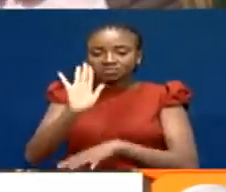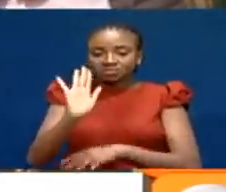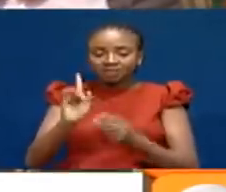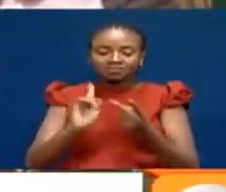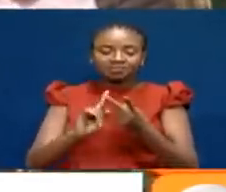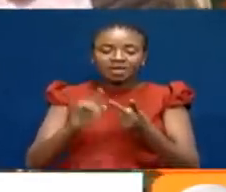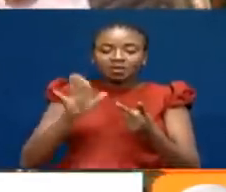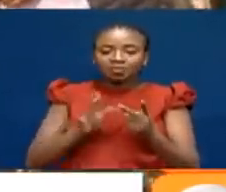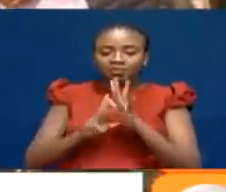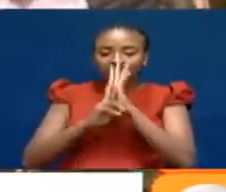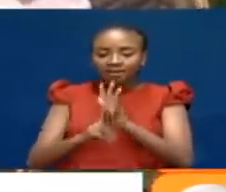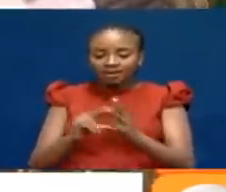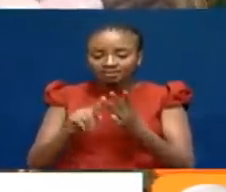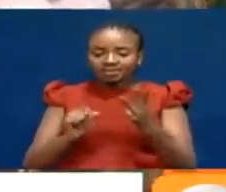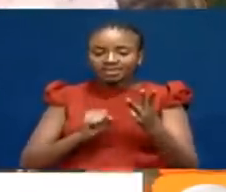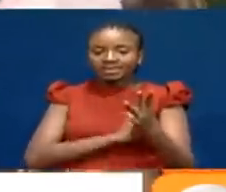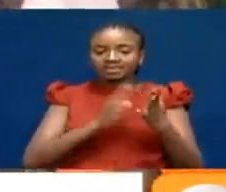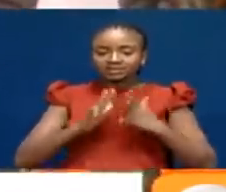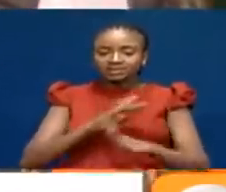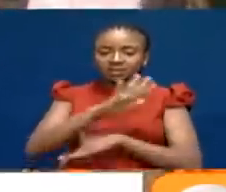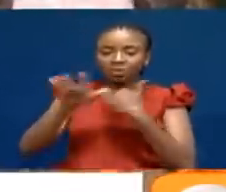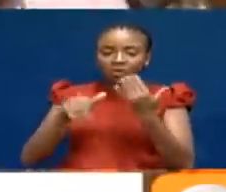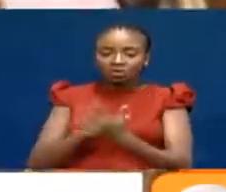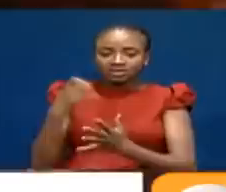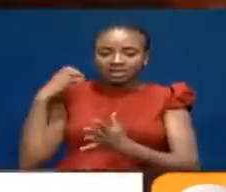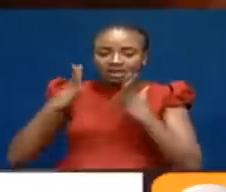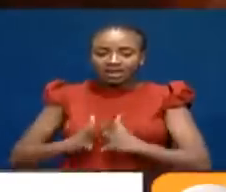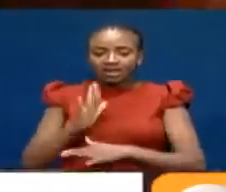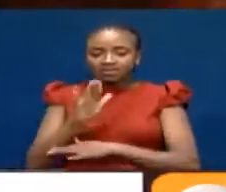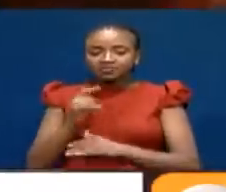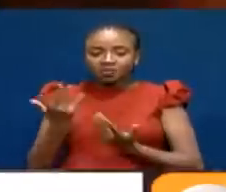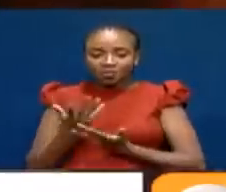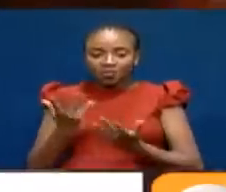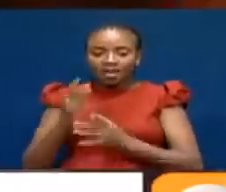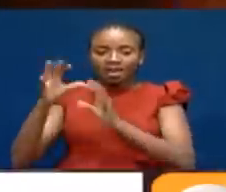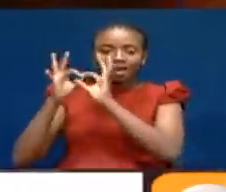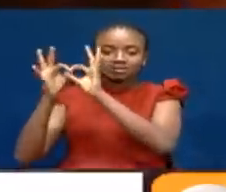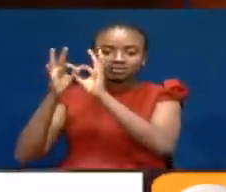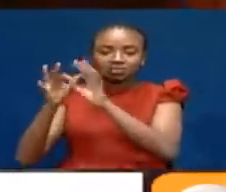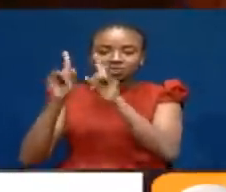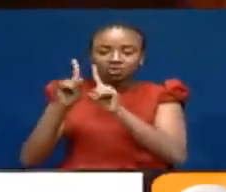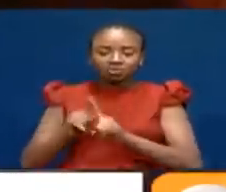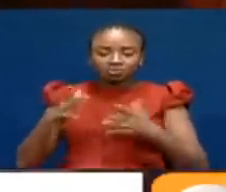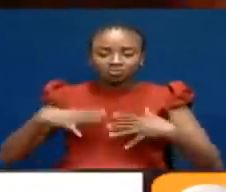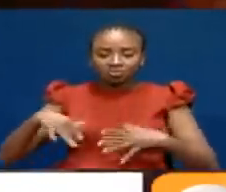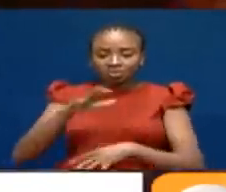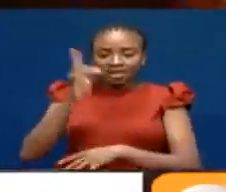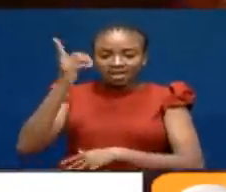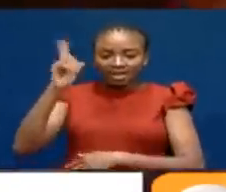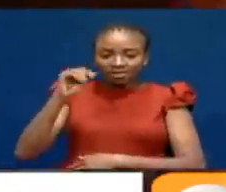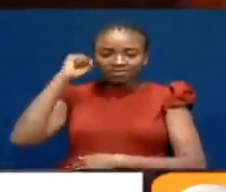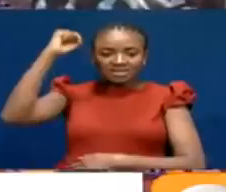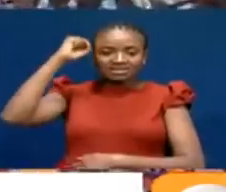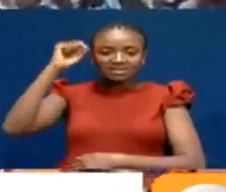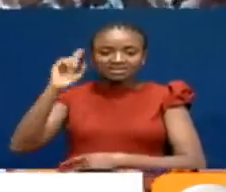rep na senator yote ya Azimio. Kwa wana Nairobi, siasa ya Nairobi